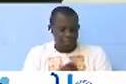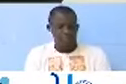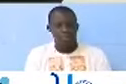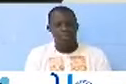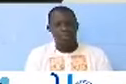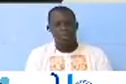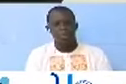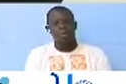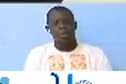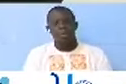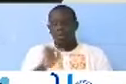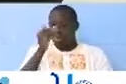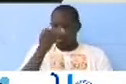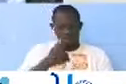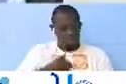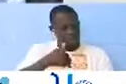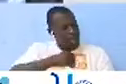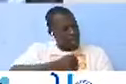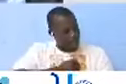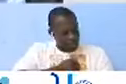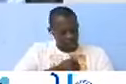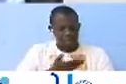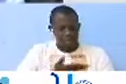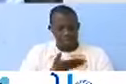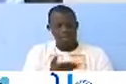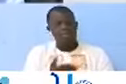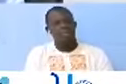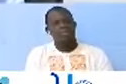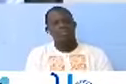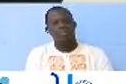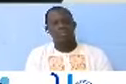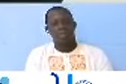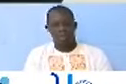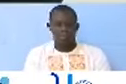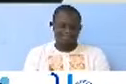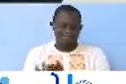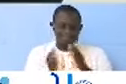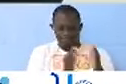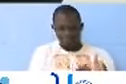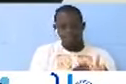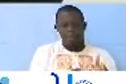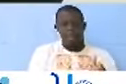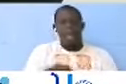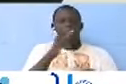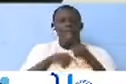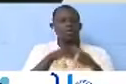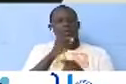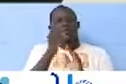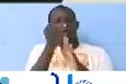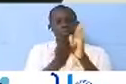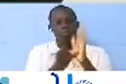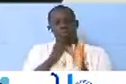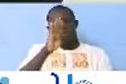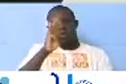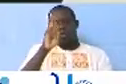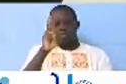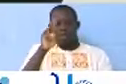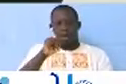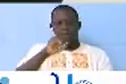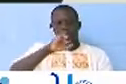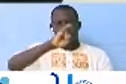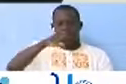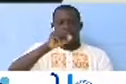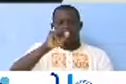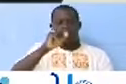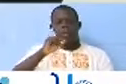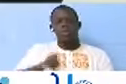literally? I was afraid. And apart from that discrete issue about Bunja Adabo, do you know